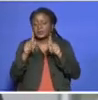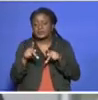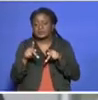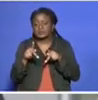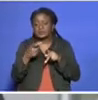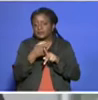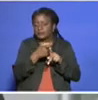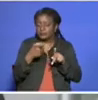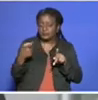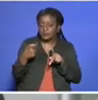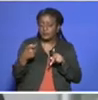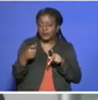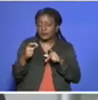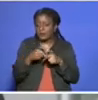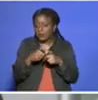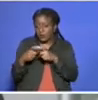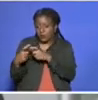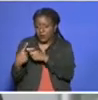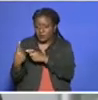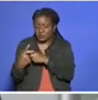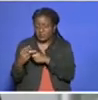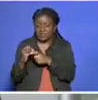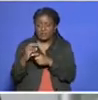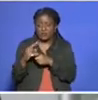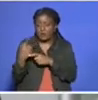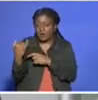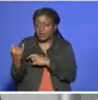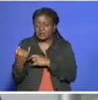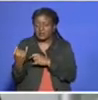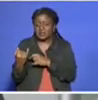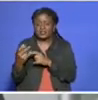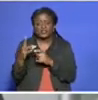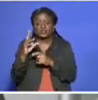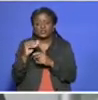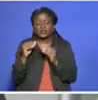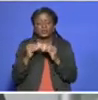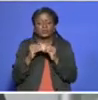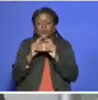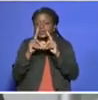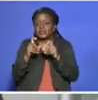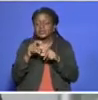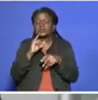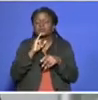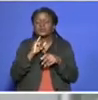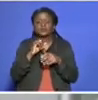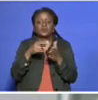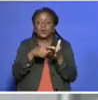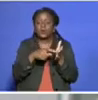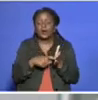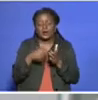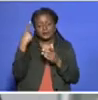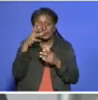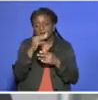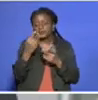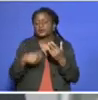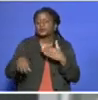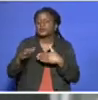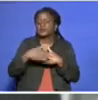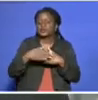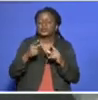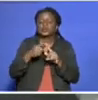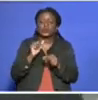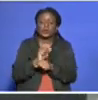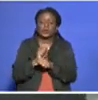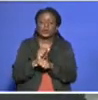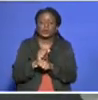further testing is required for them to attend work. In such cases, an employee is issued a